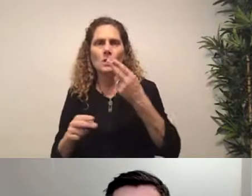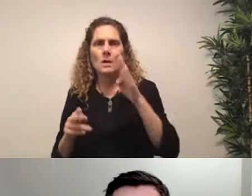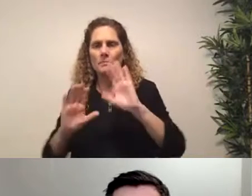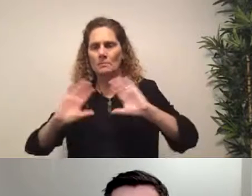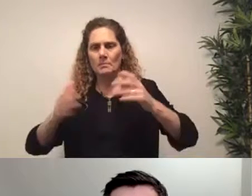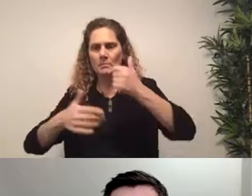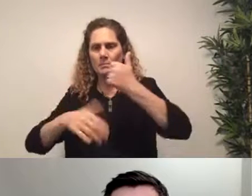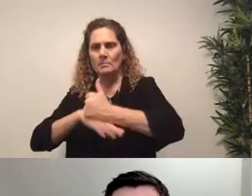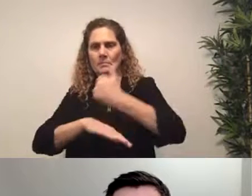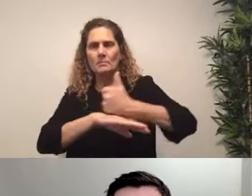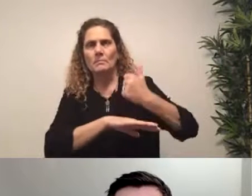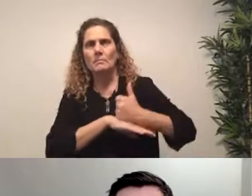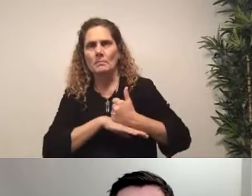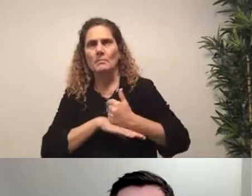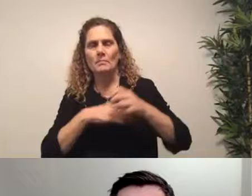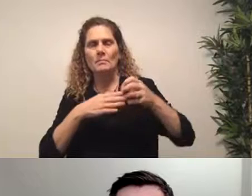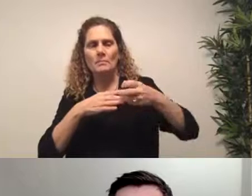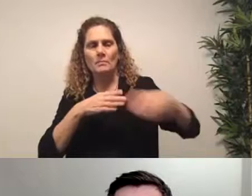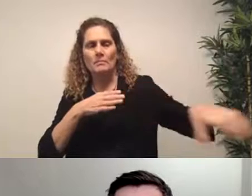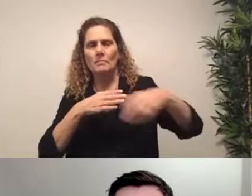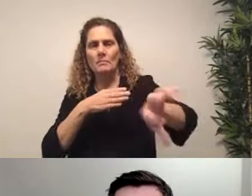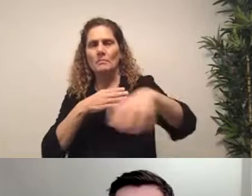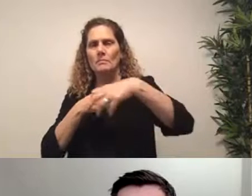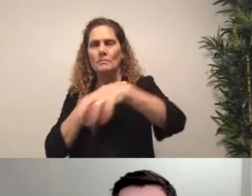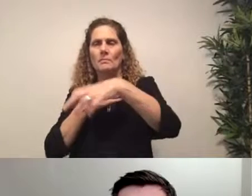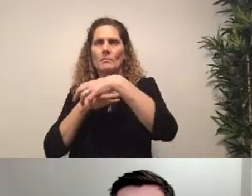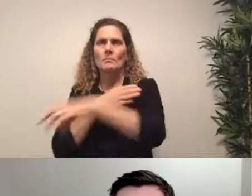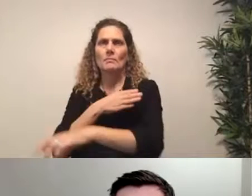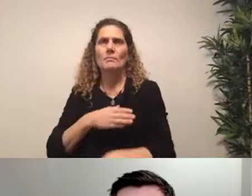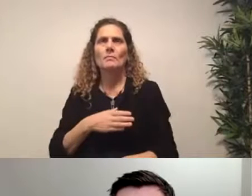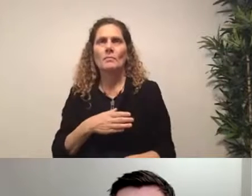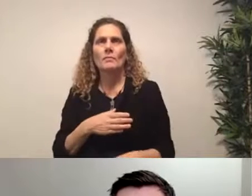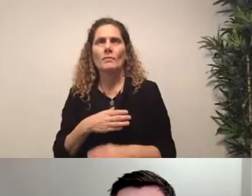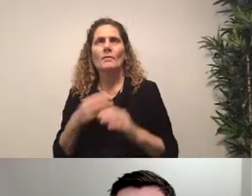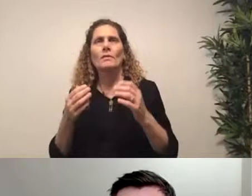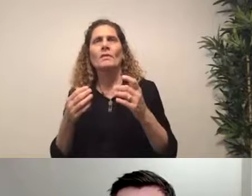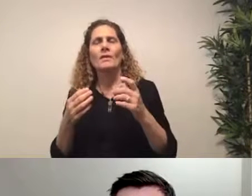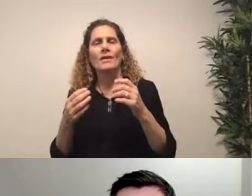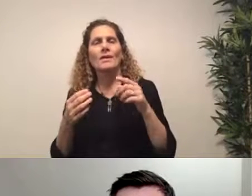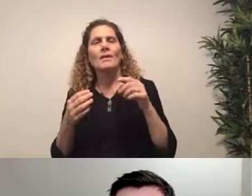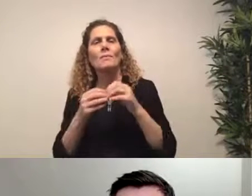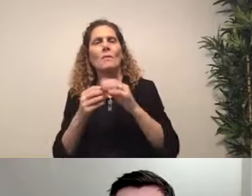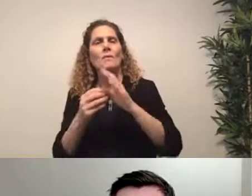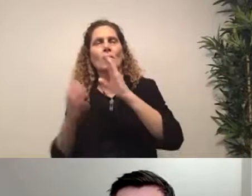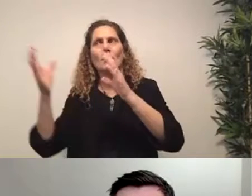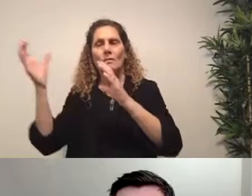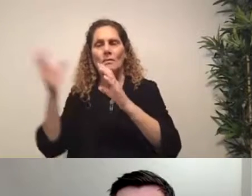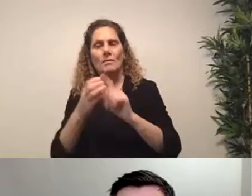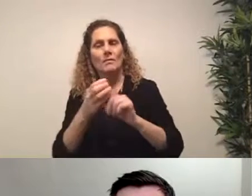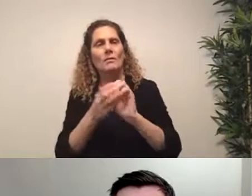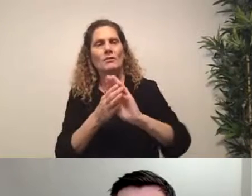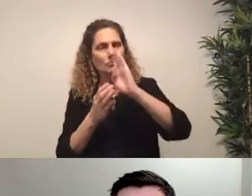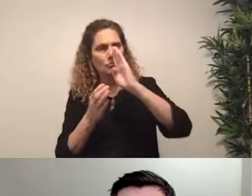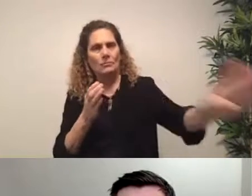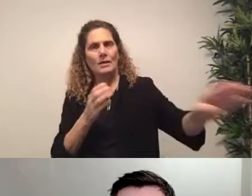direct distribution to those who can receive it. So I anticipate this to happen very quickly before Christmas.